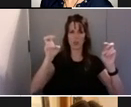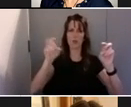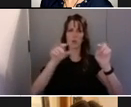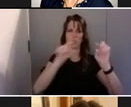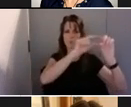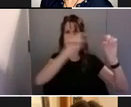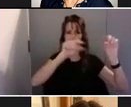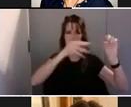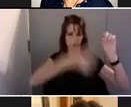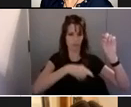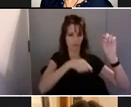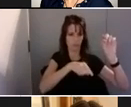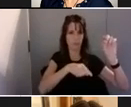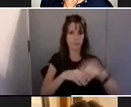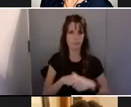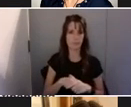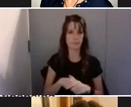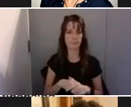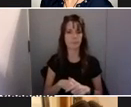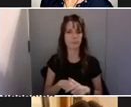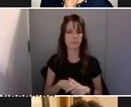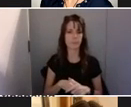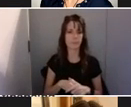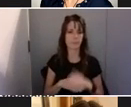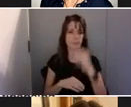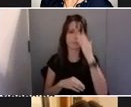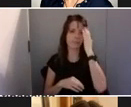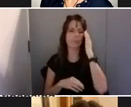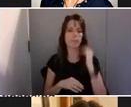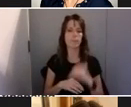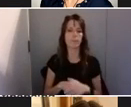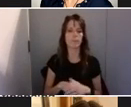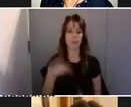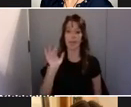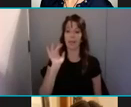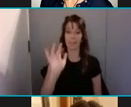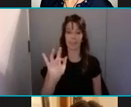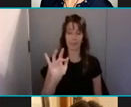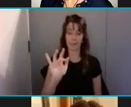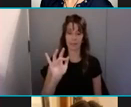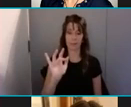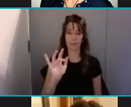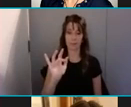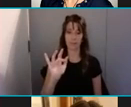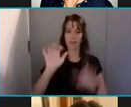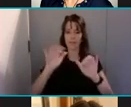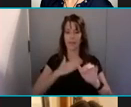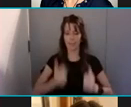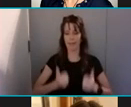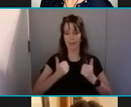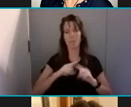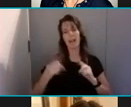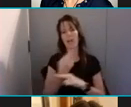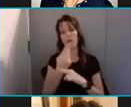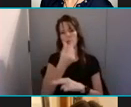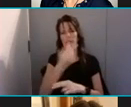under what's my ballot. So if I had lost anybody along there, I clicked on that and then I put in my address. Well, I put in Glendale